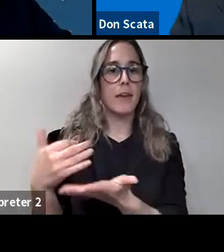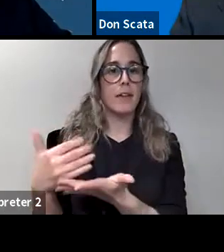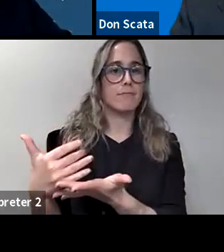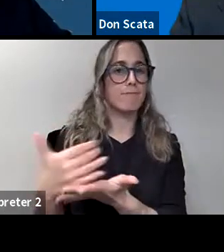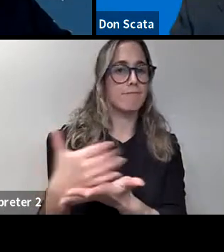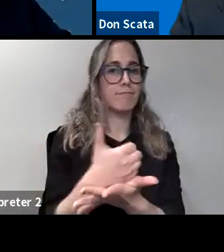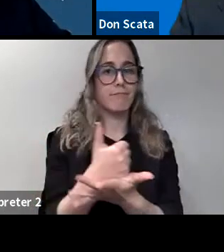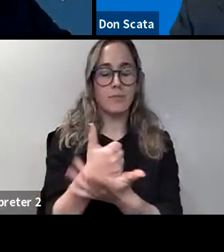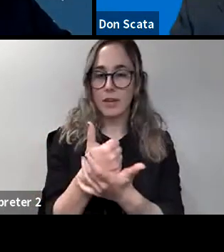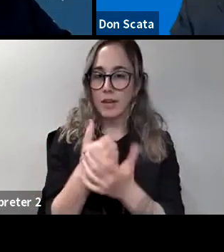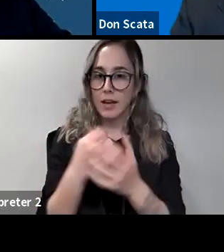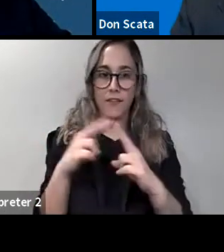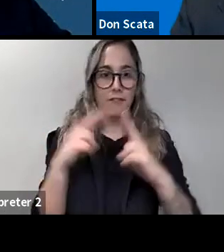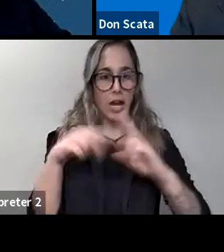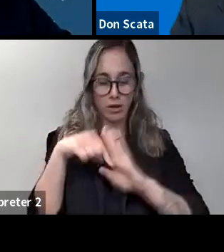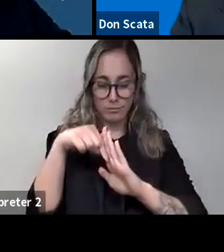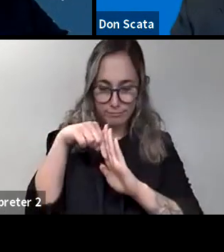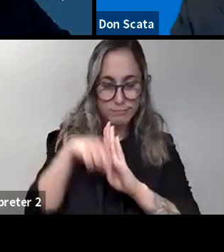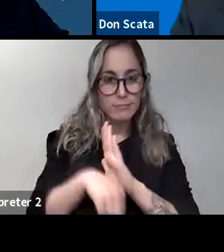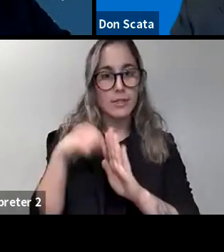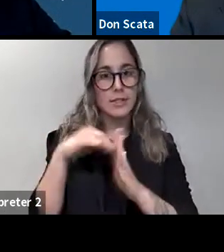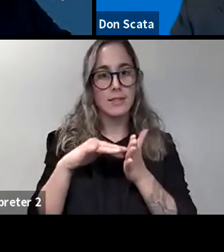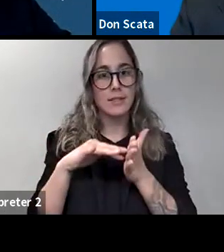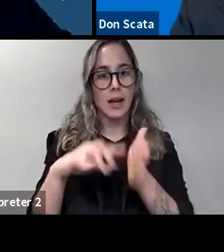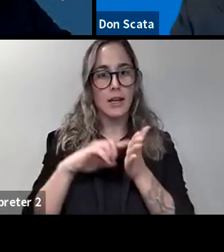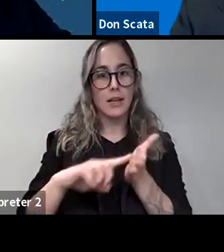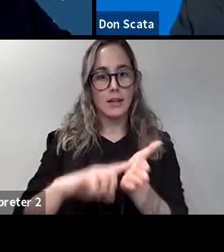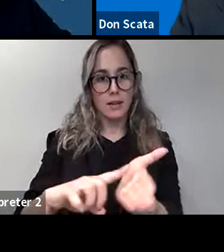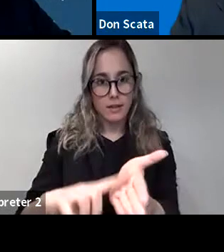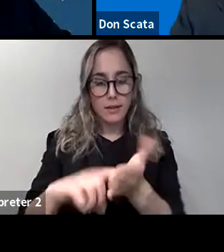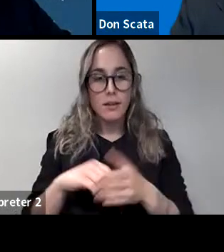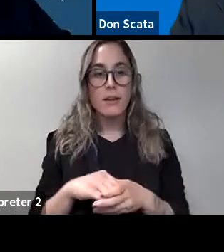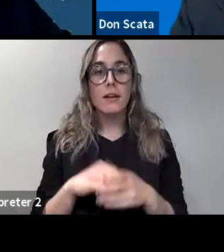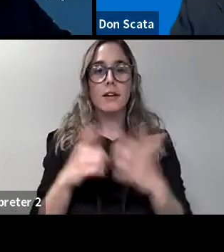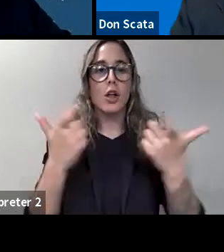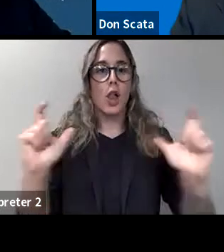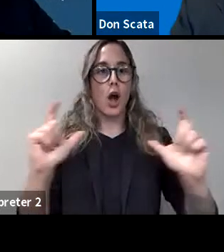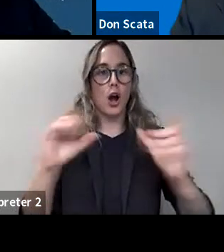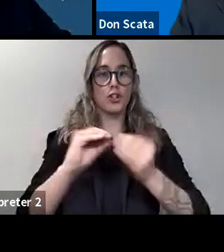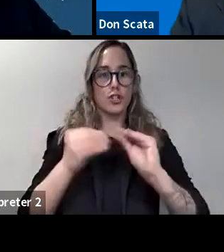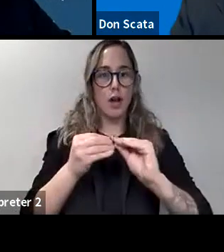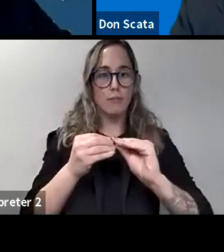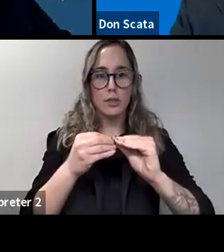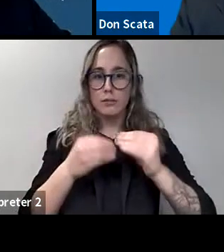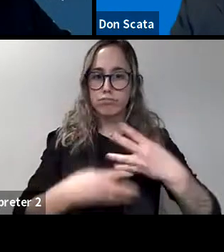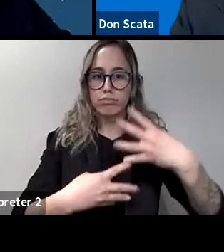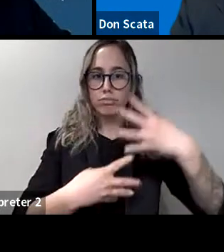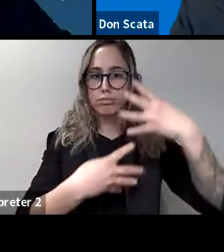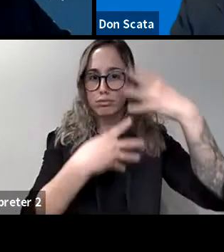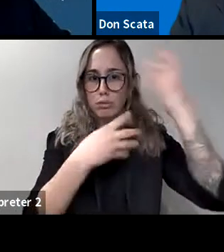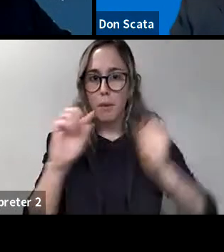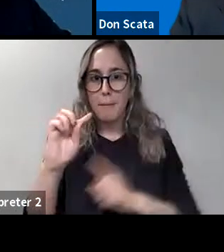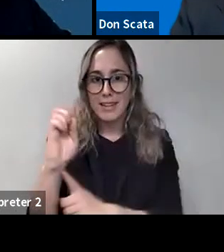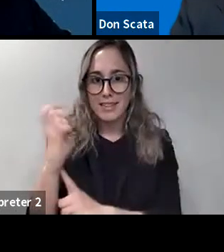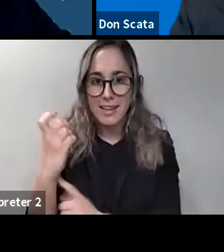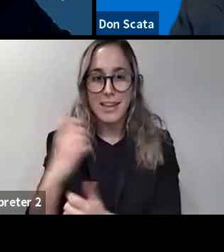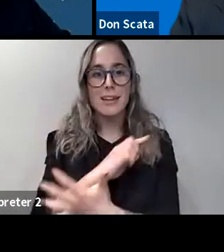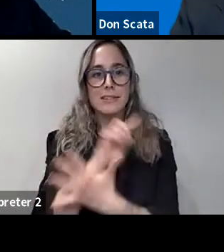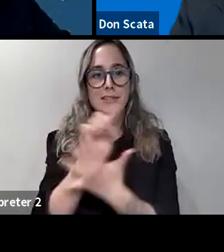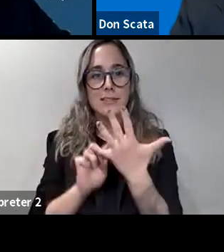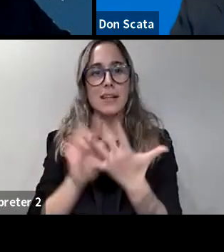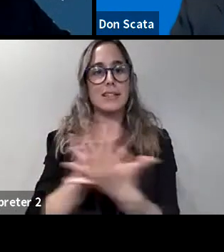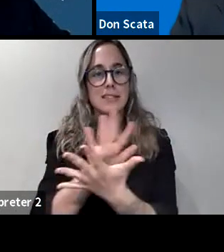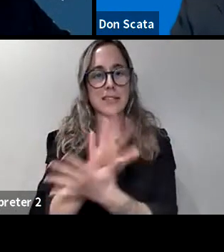very comprehensive study that has a large number of appendices, a tremendous amount of data.